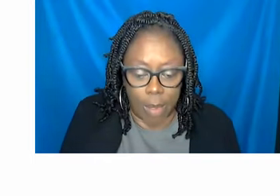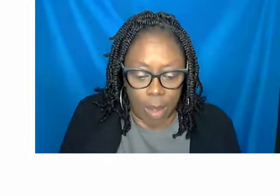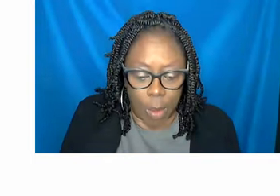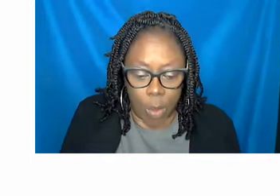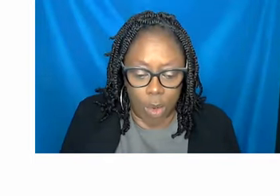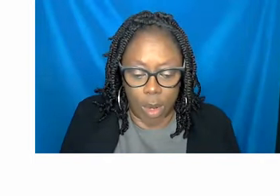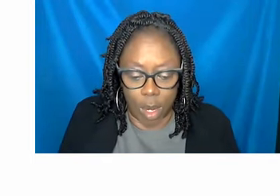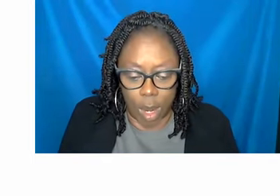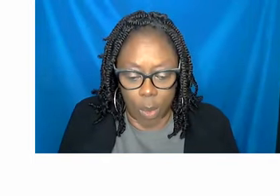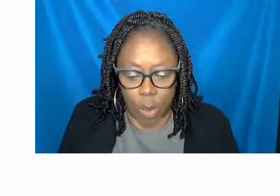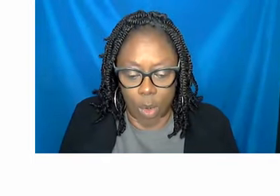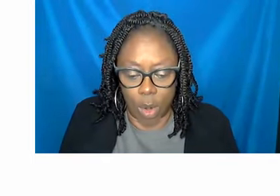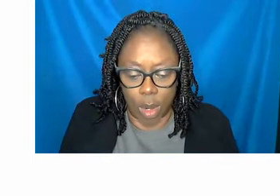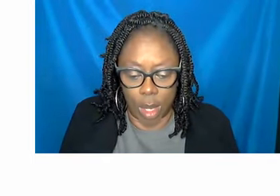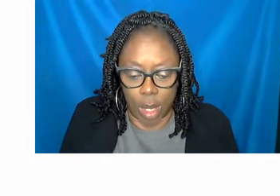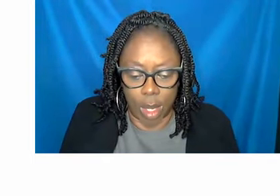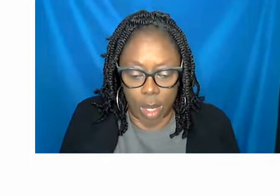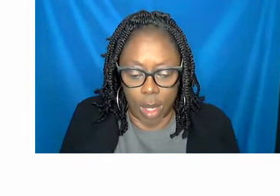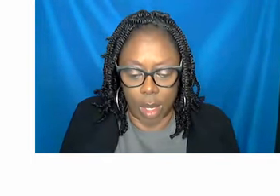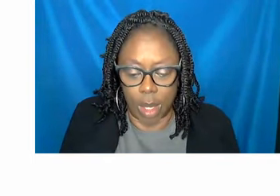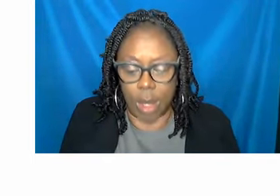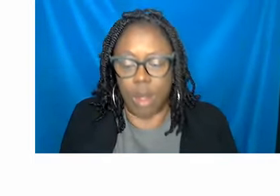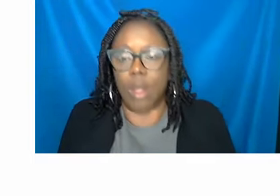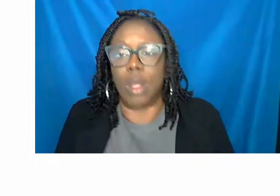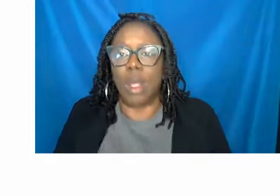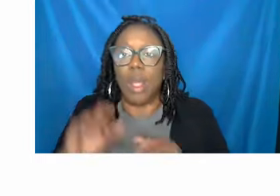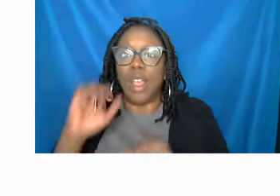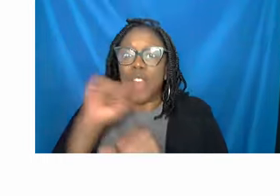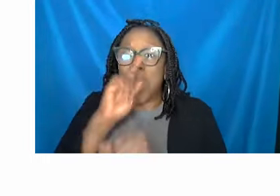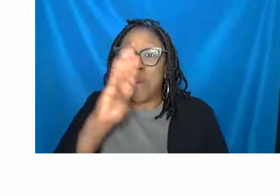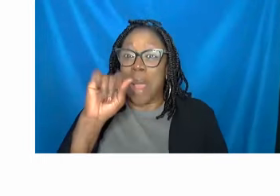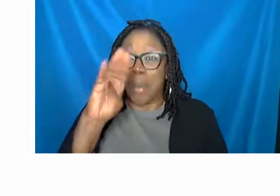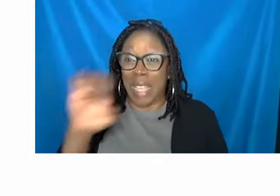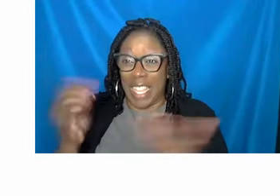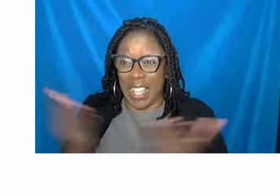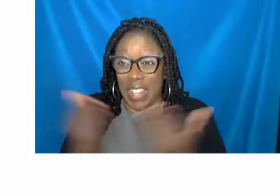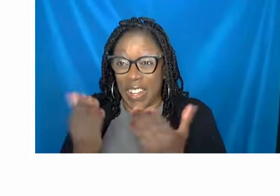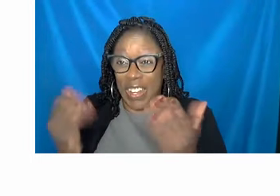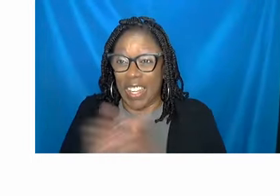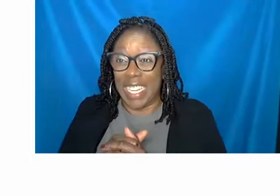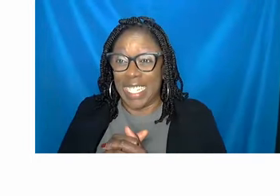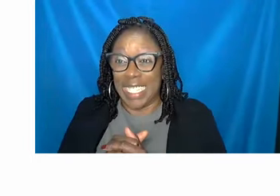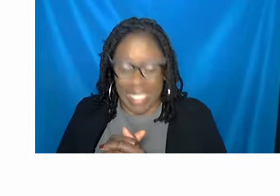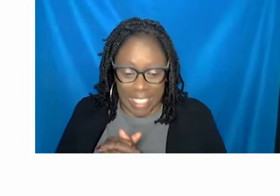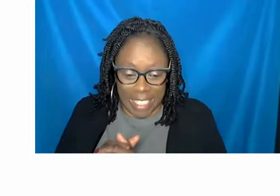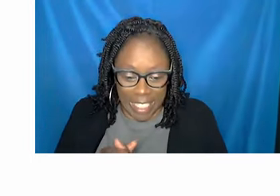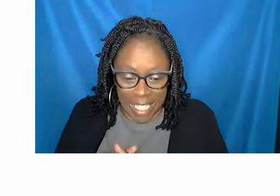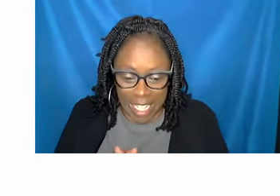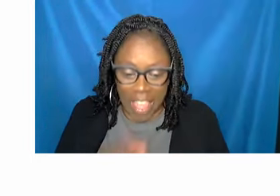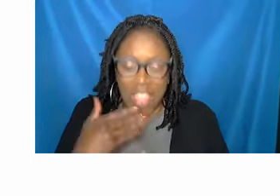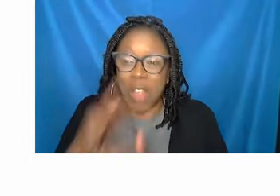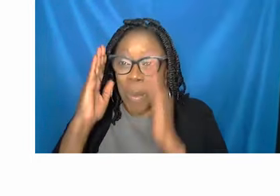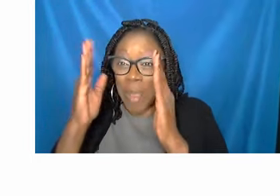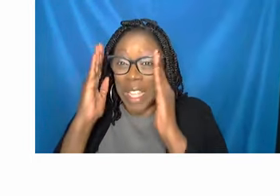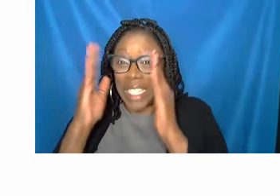Three. Yes, yes, I'm here. All right, Sorry. Bobby. Guess what, Bobby? Thank you for paying attention in